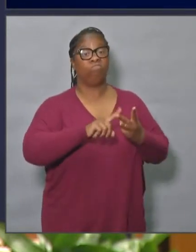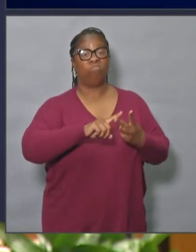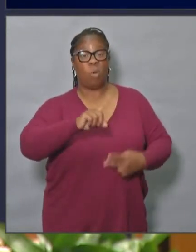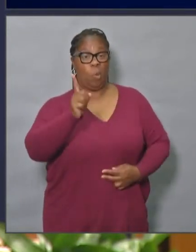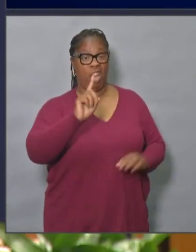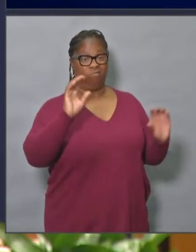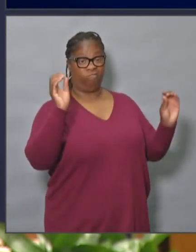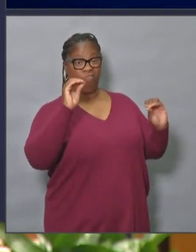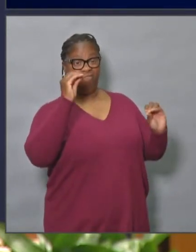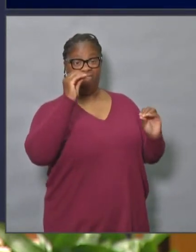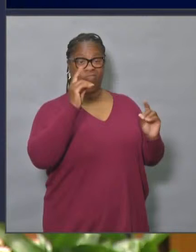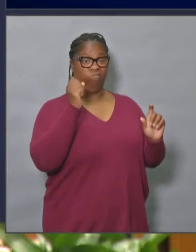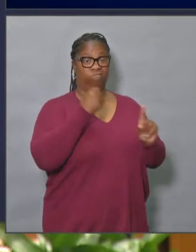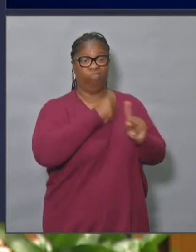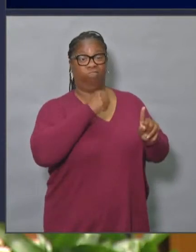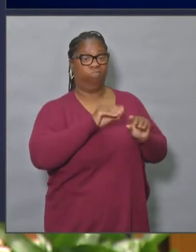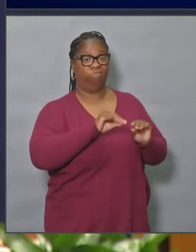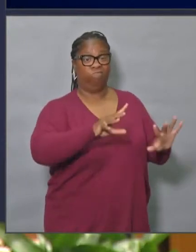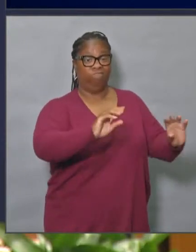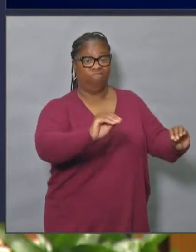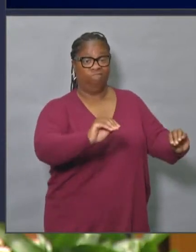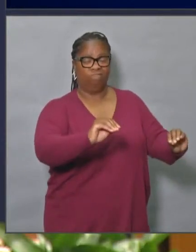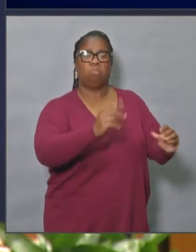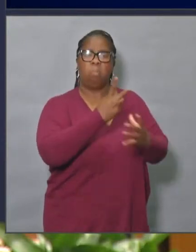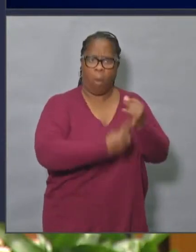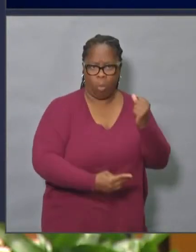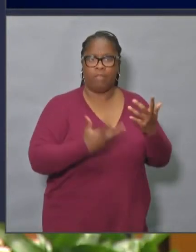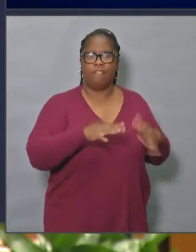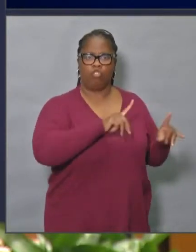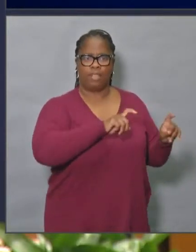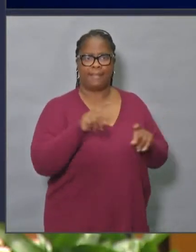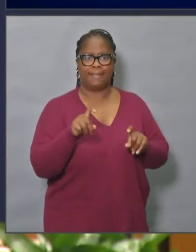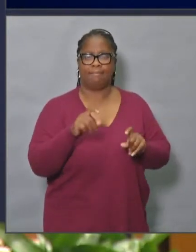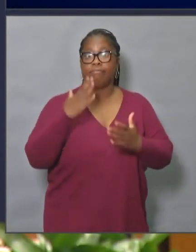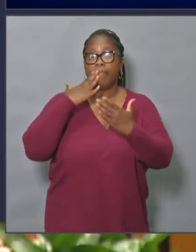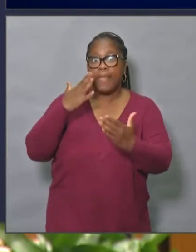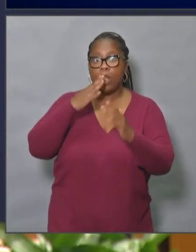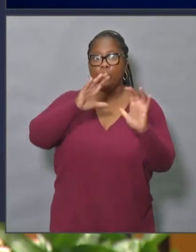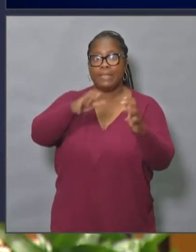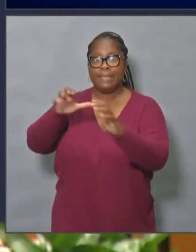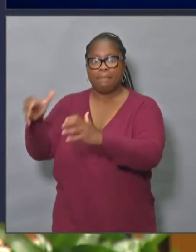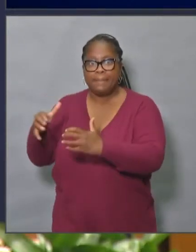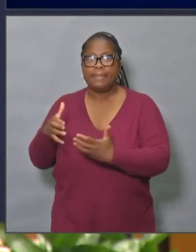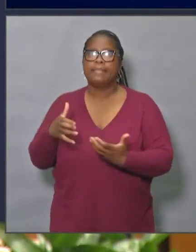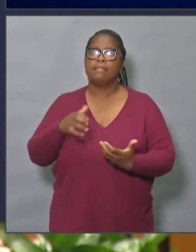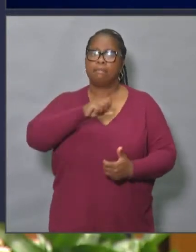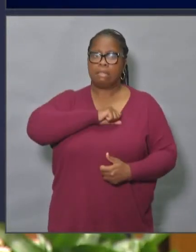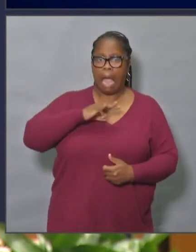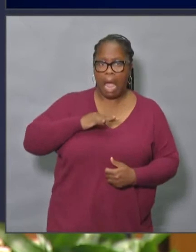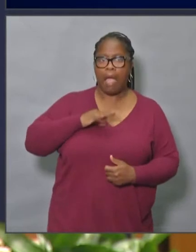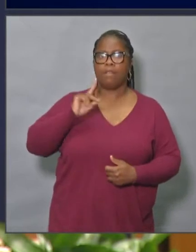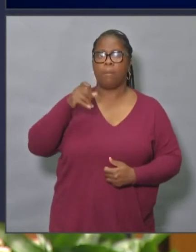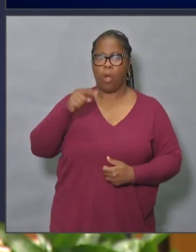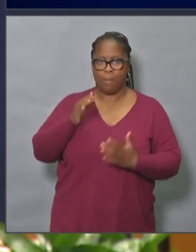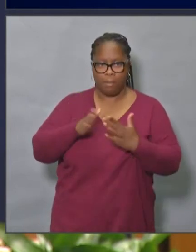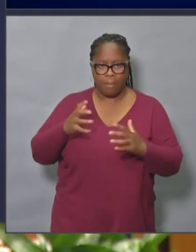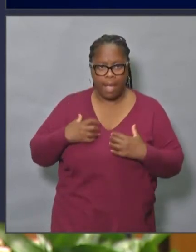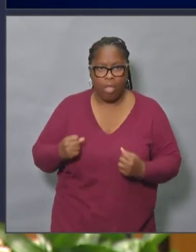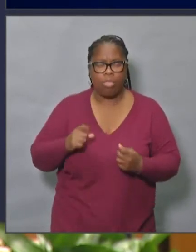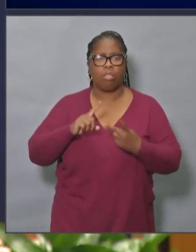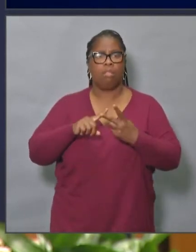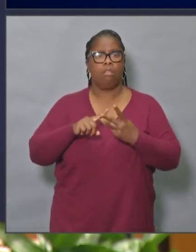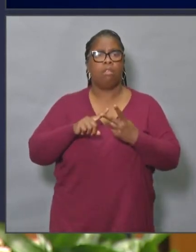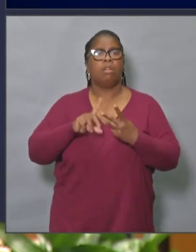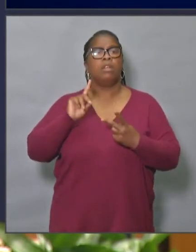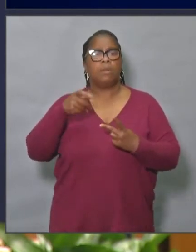thank the teams of folks that have been helping out with this testing, including the staff at the Department of Public Health, the staff at the Department of